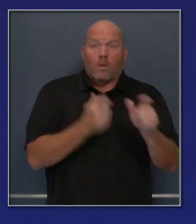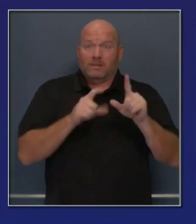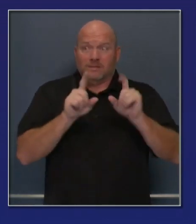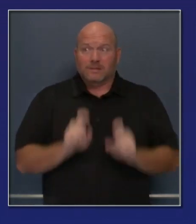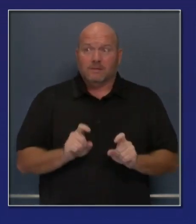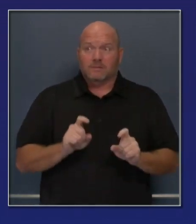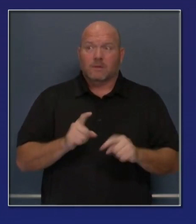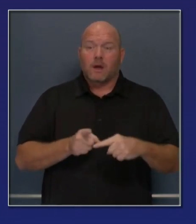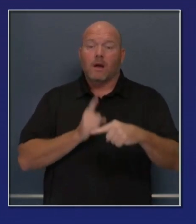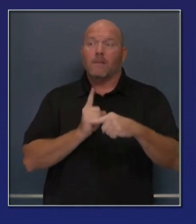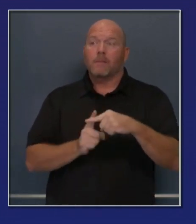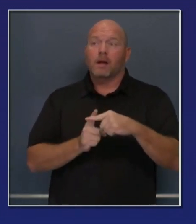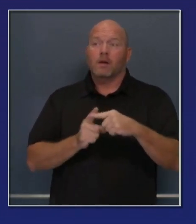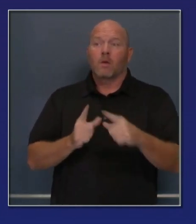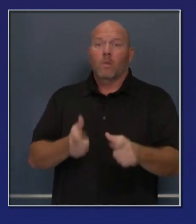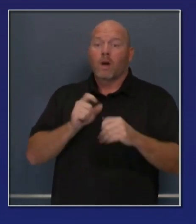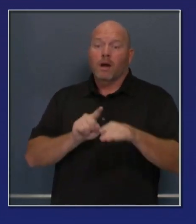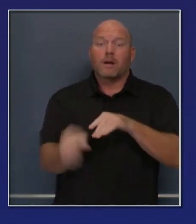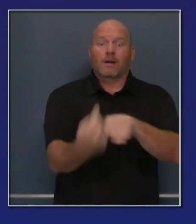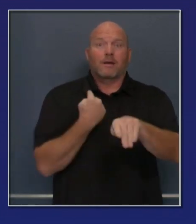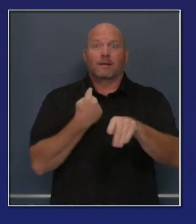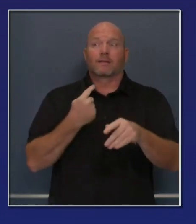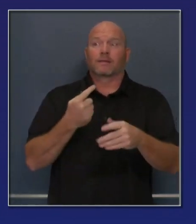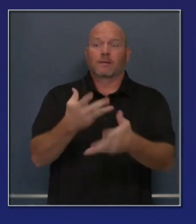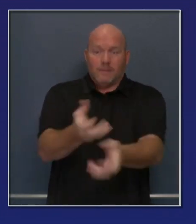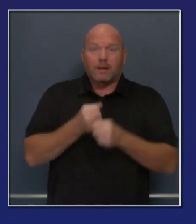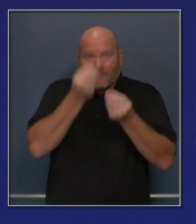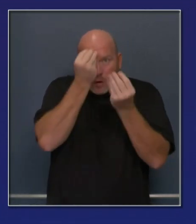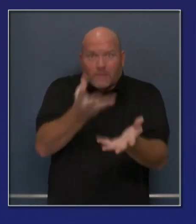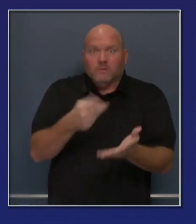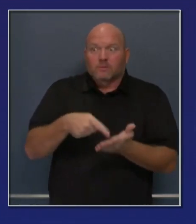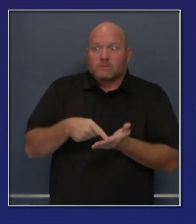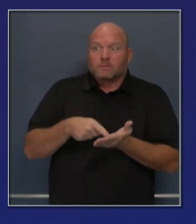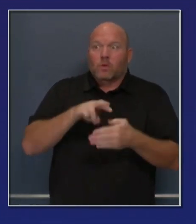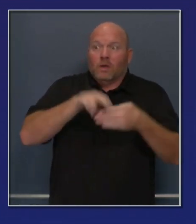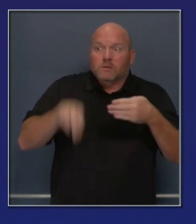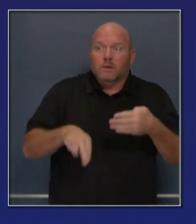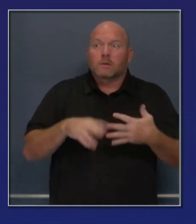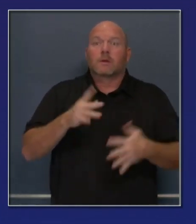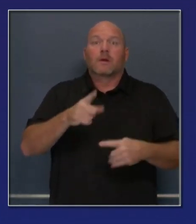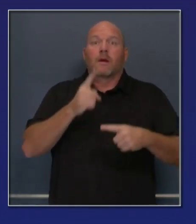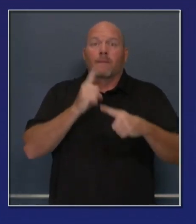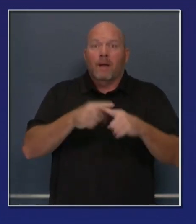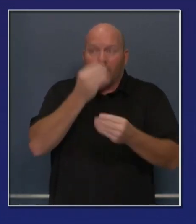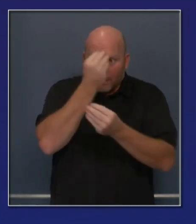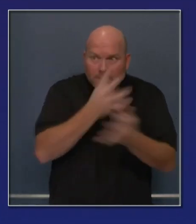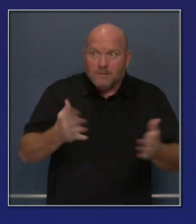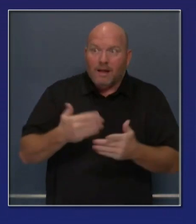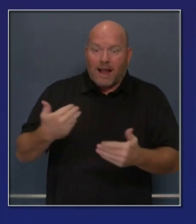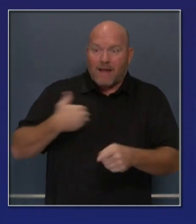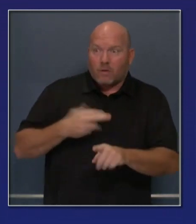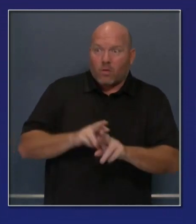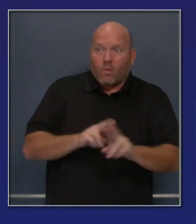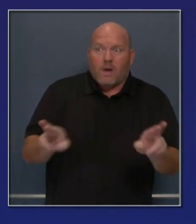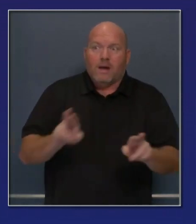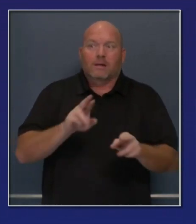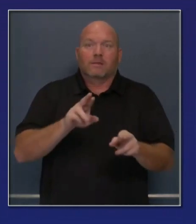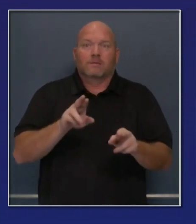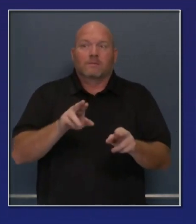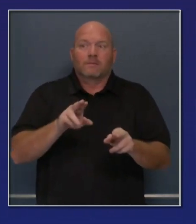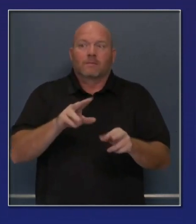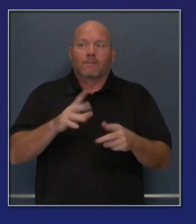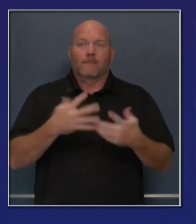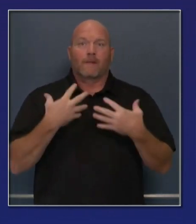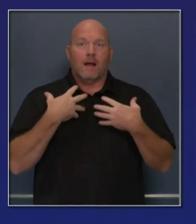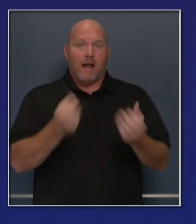turnaround time, that 24 to 48 hours, plus information in the hands of local health jurisdictions and the staffing sufficient